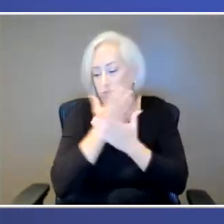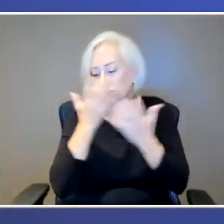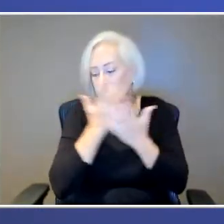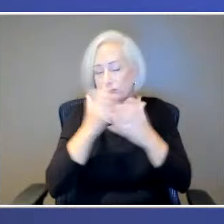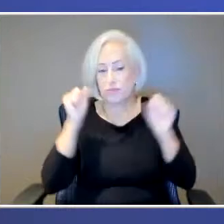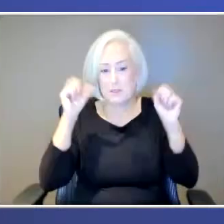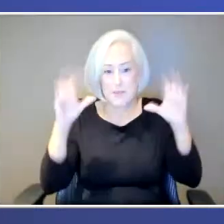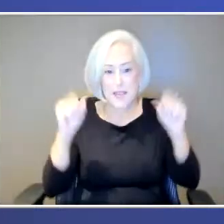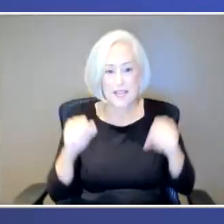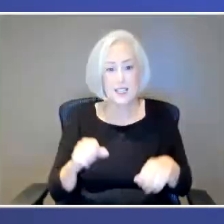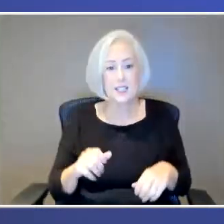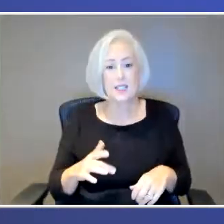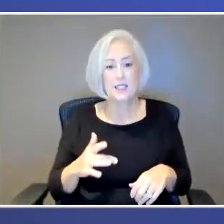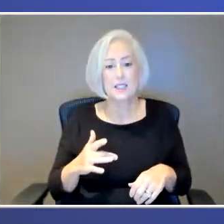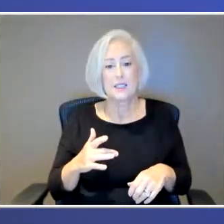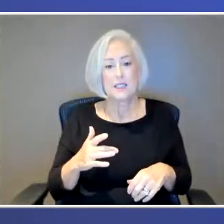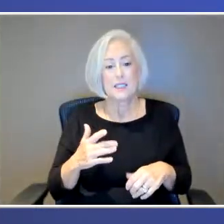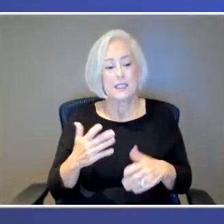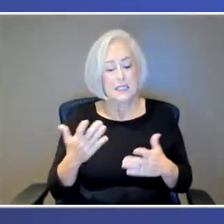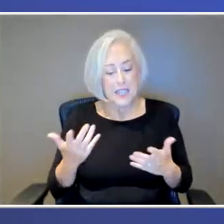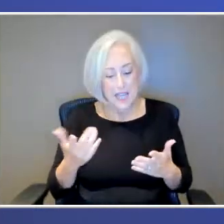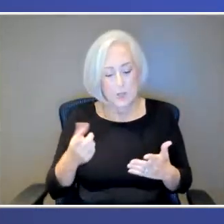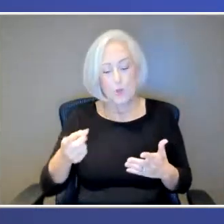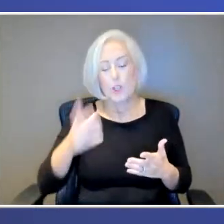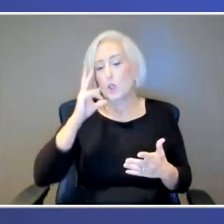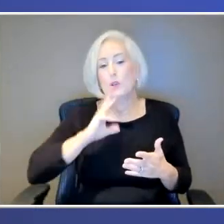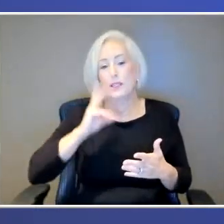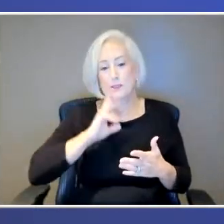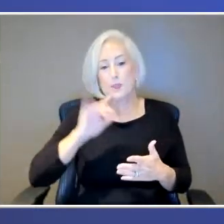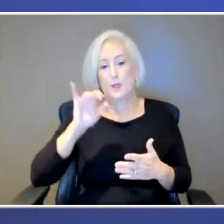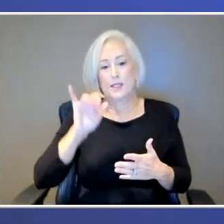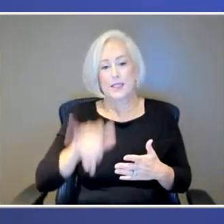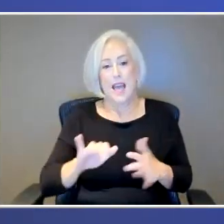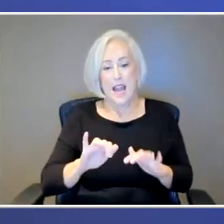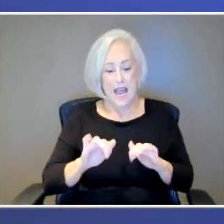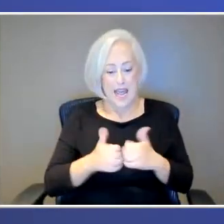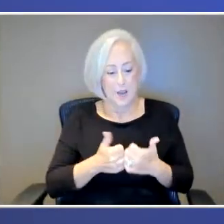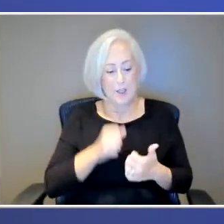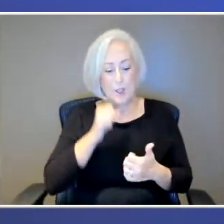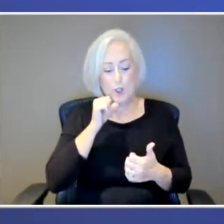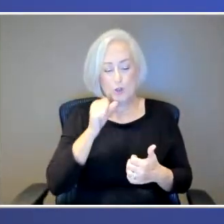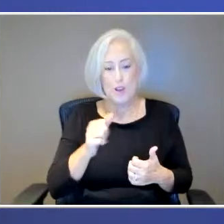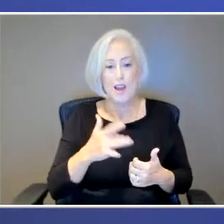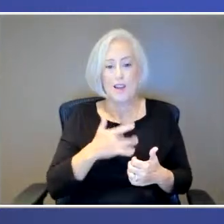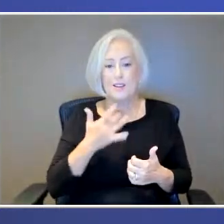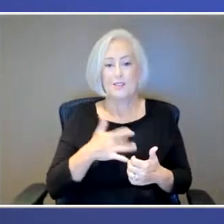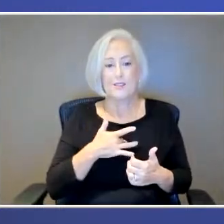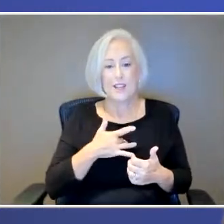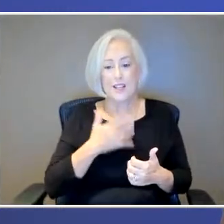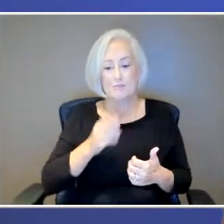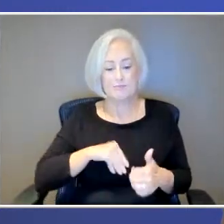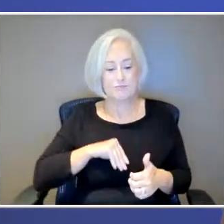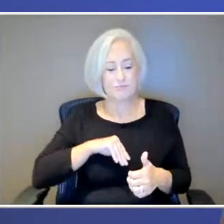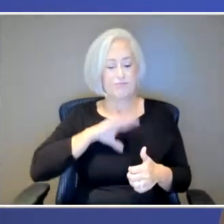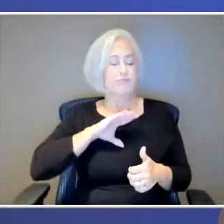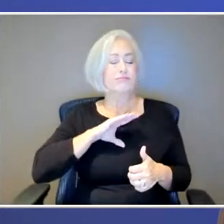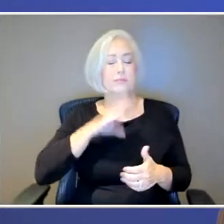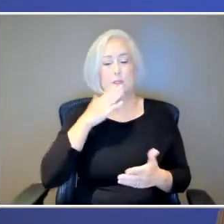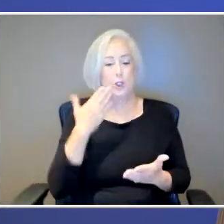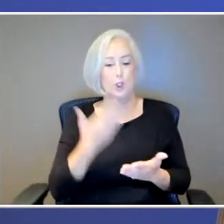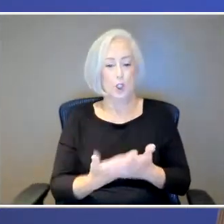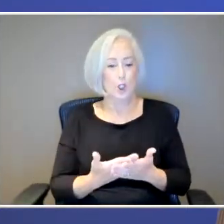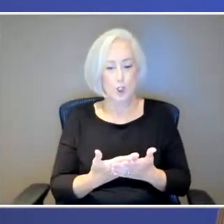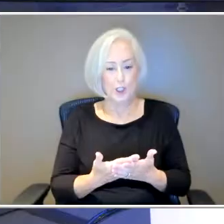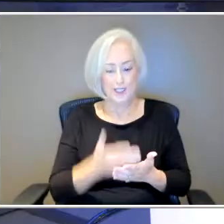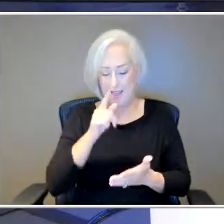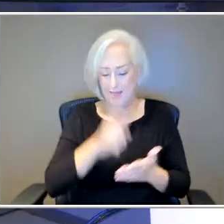And so when you experience that, how can you not feel good? And that's what we're seeing here